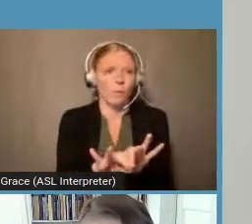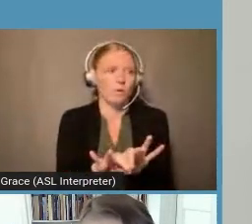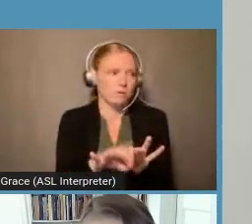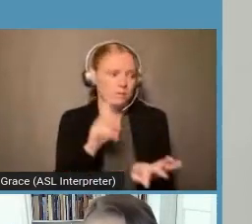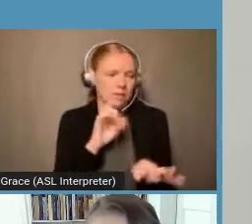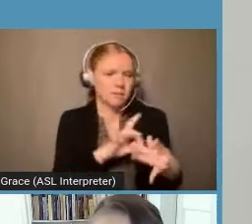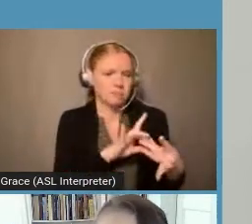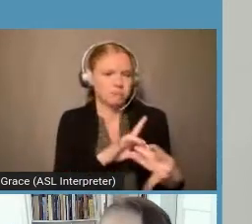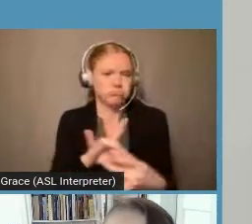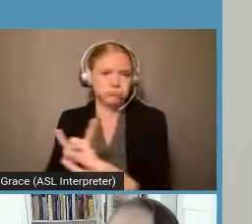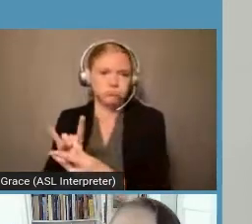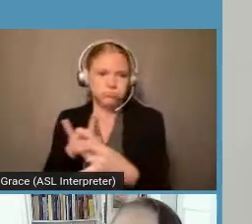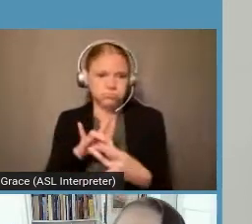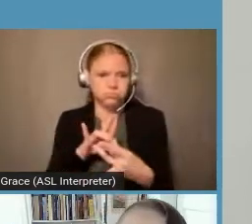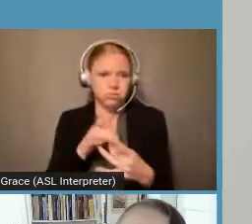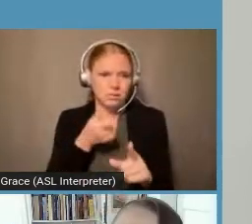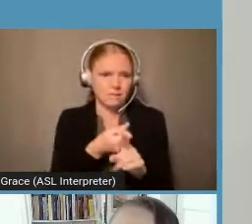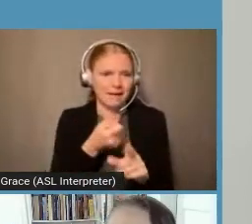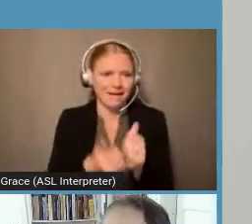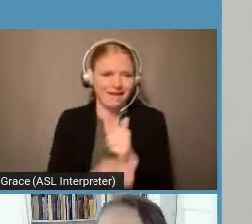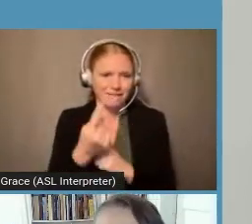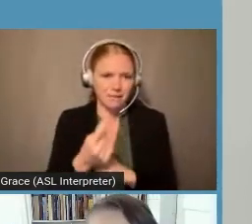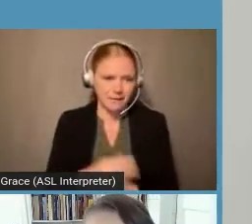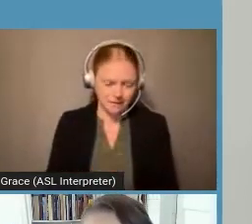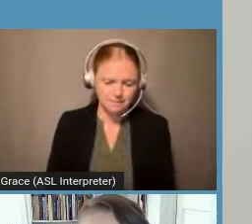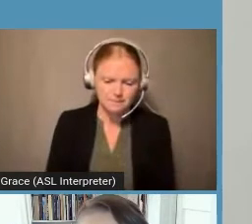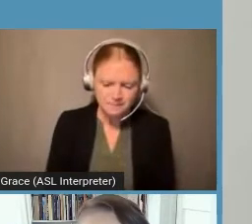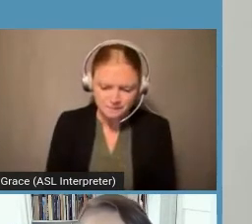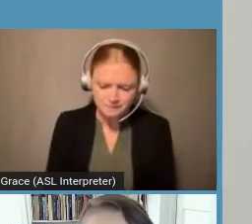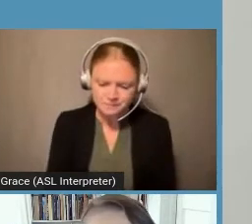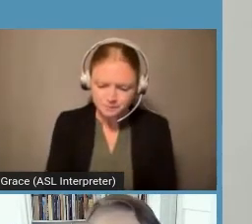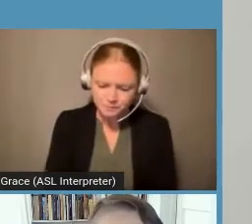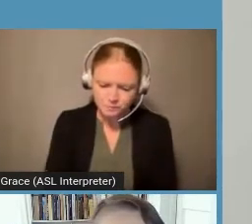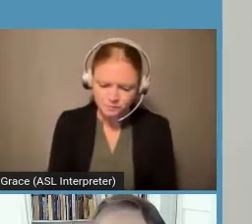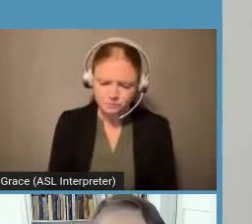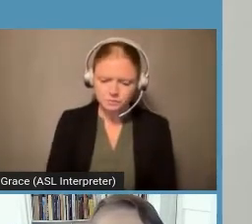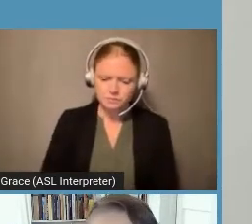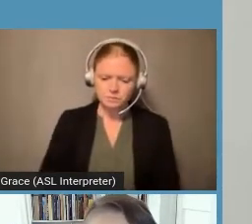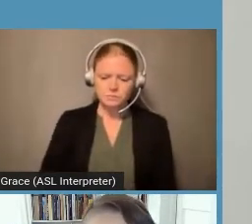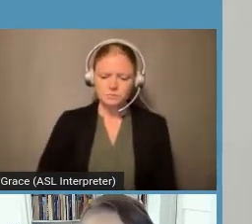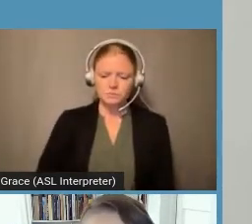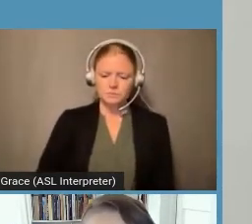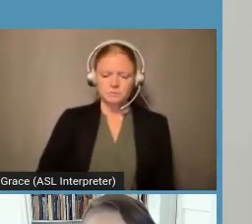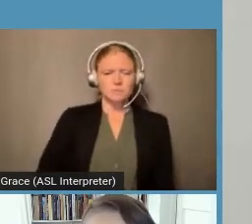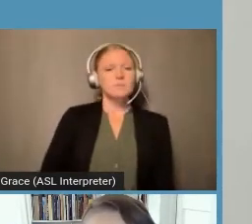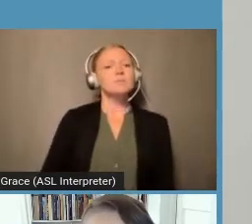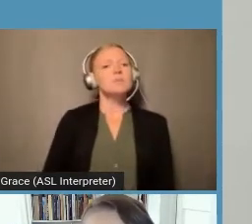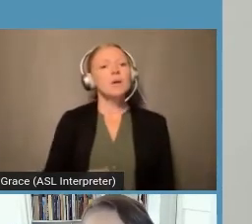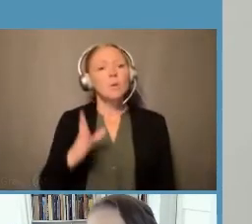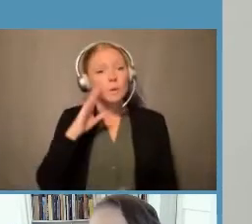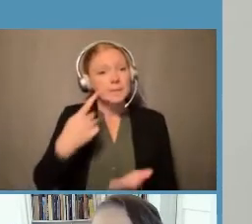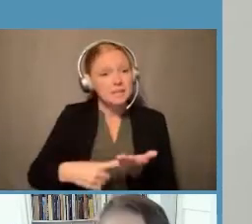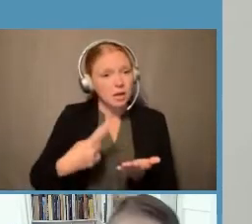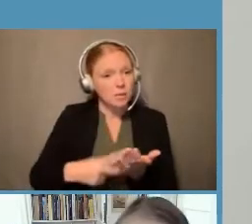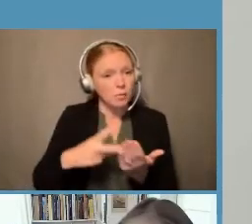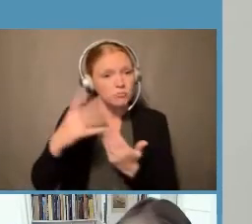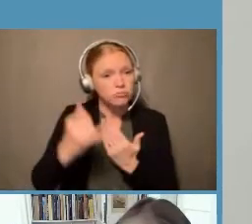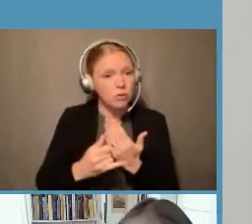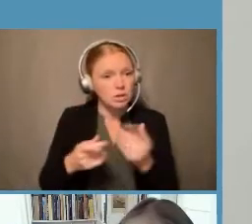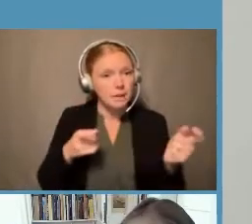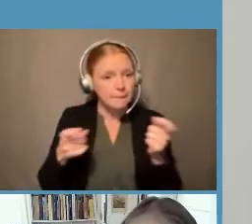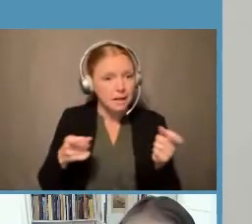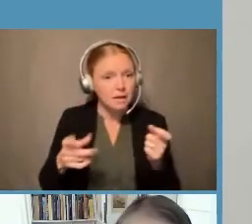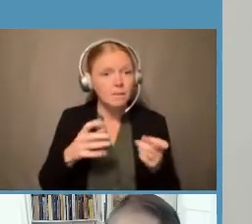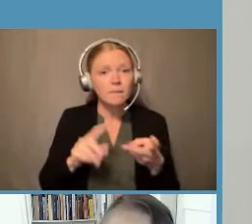everyone on the team. So in the third technical workshop, I'll be talking about project management and working with